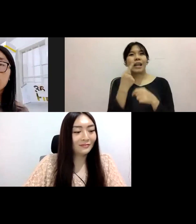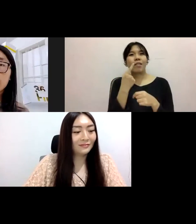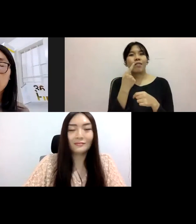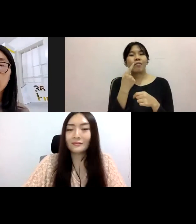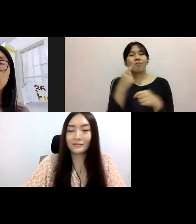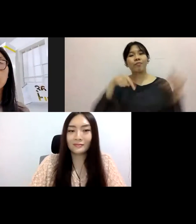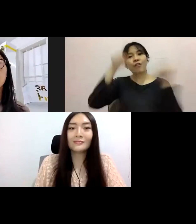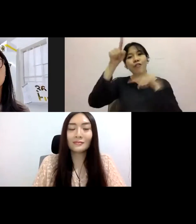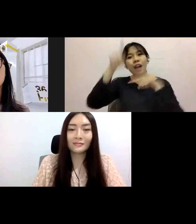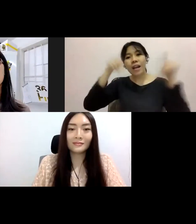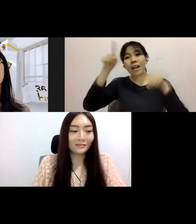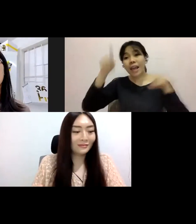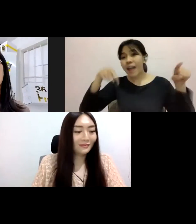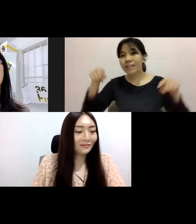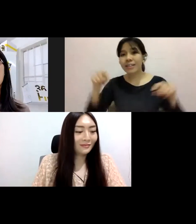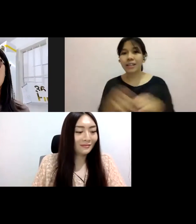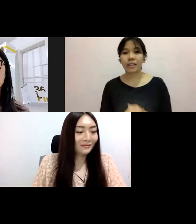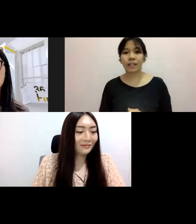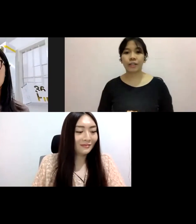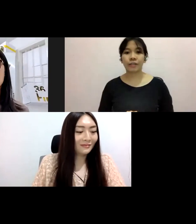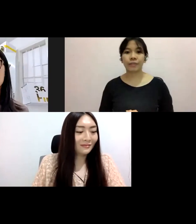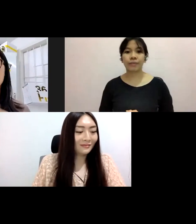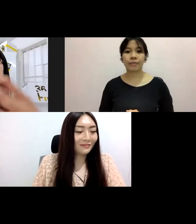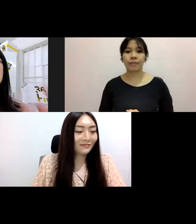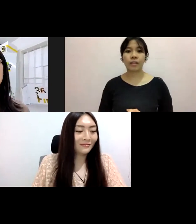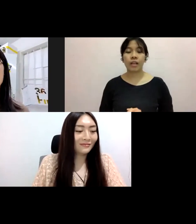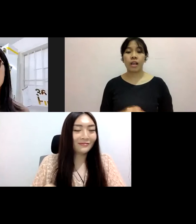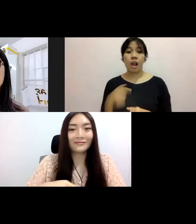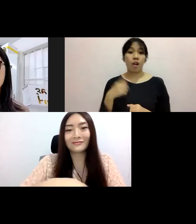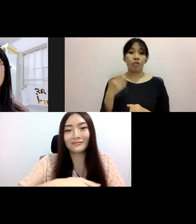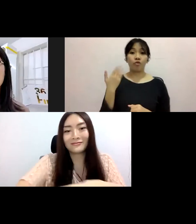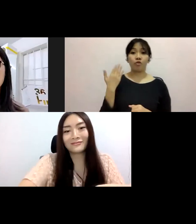I came from, I think this is a